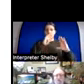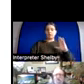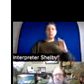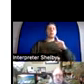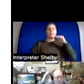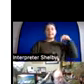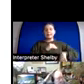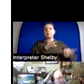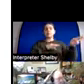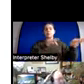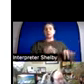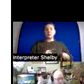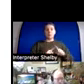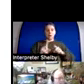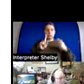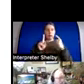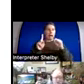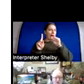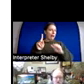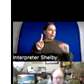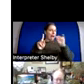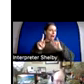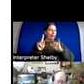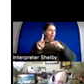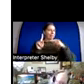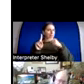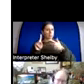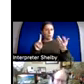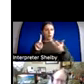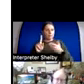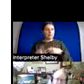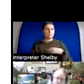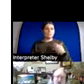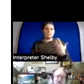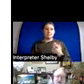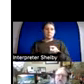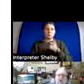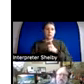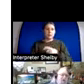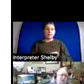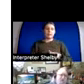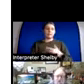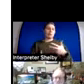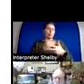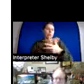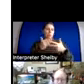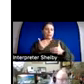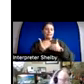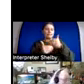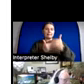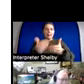really ai is a three or four step kind of thing